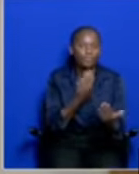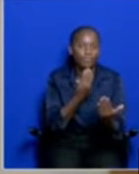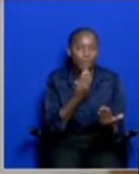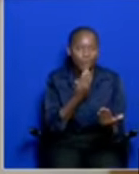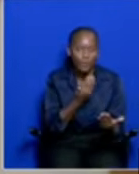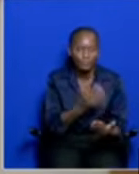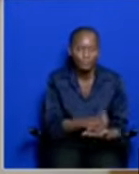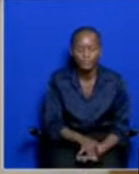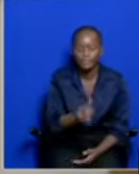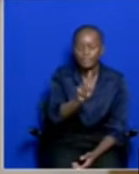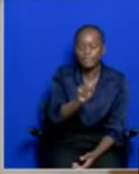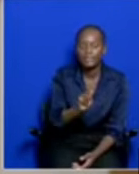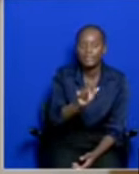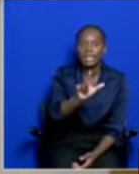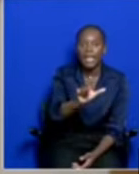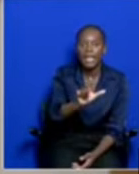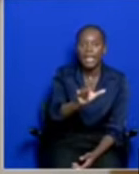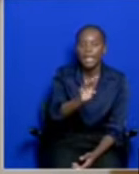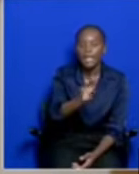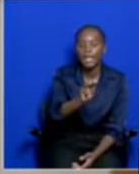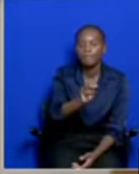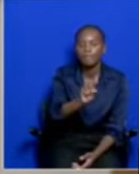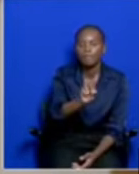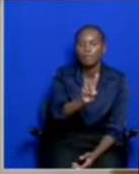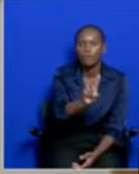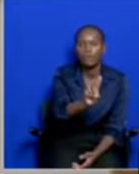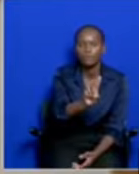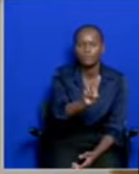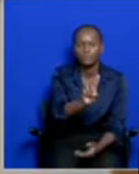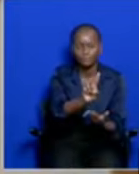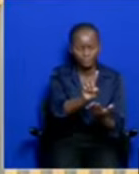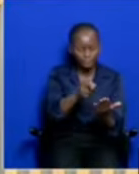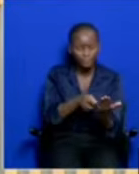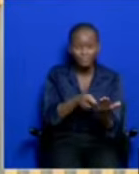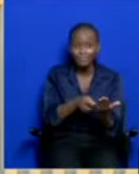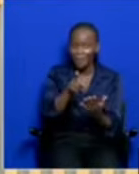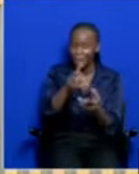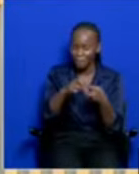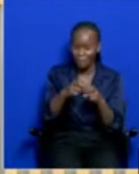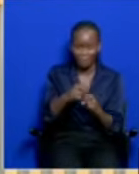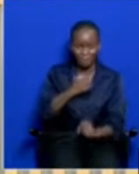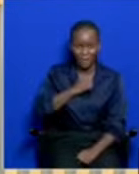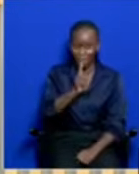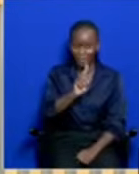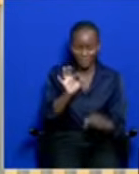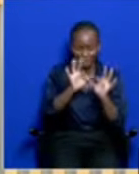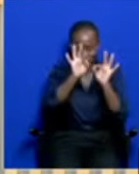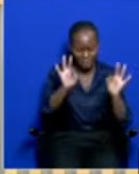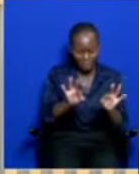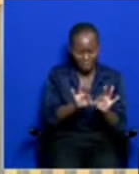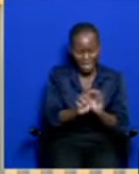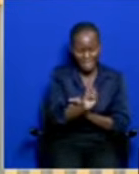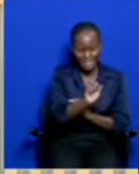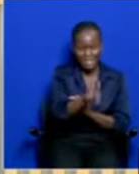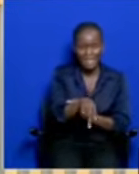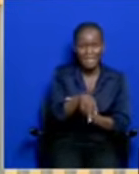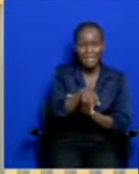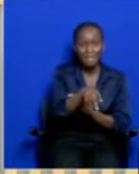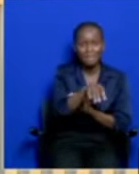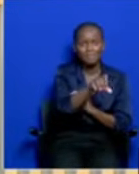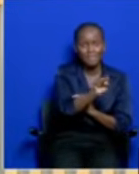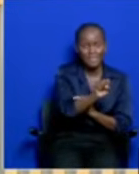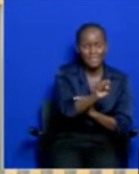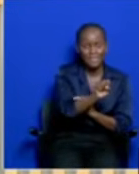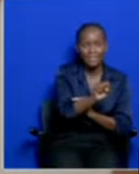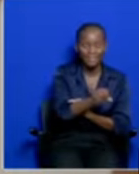what an SAP 299 looks like. And for the moment, I cannot find a document that, but